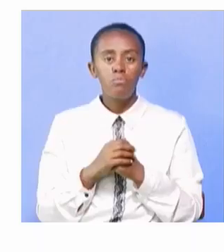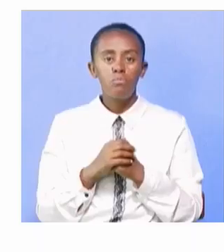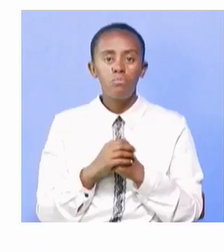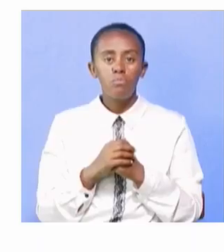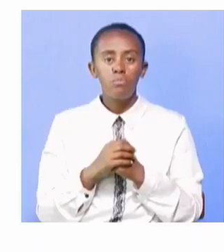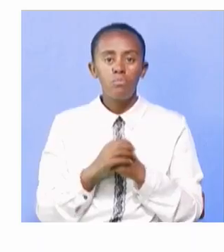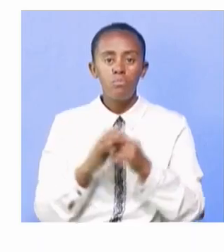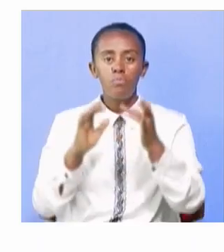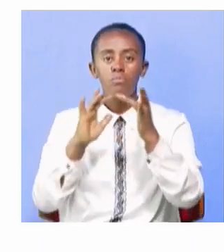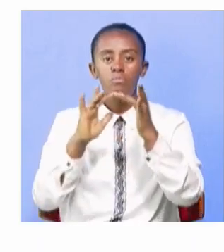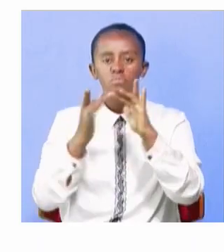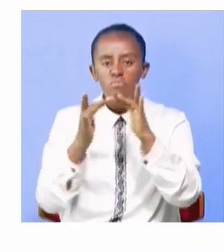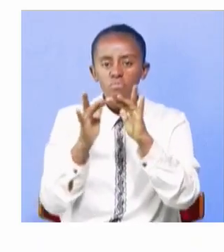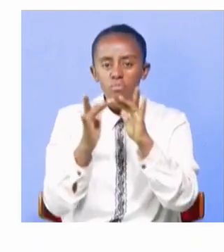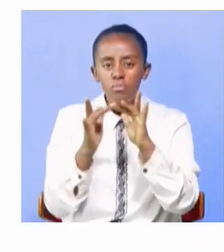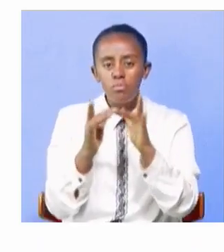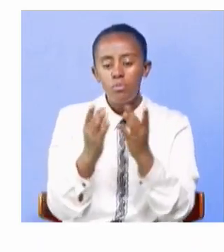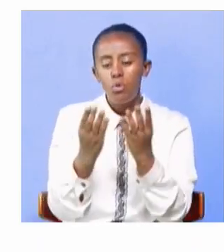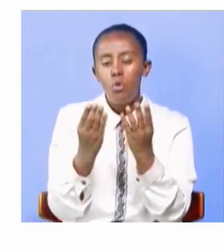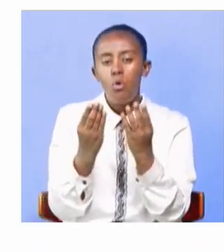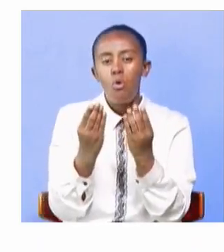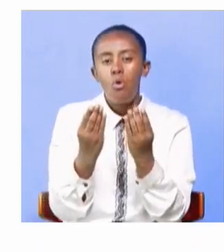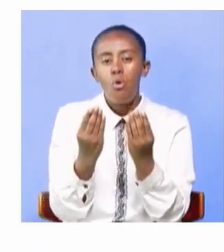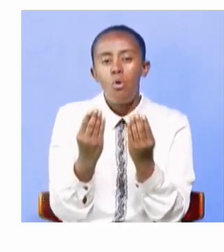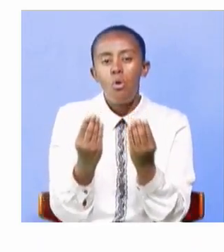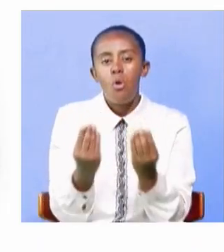the internet is slow.